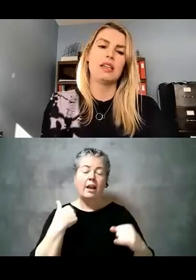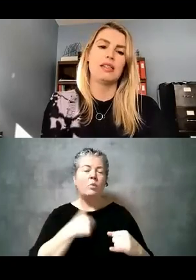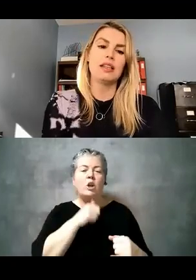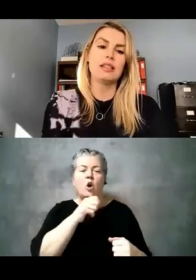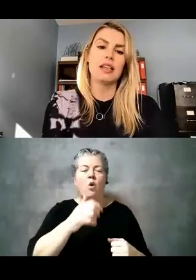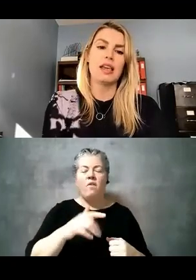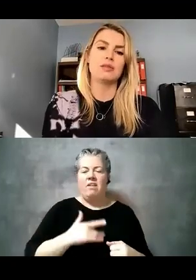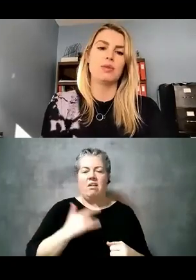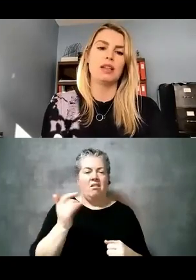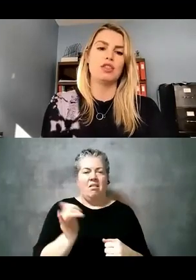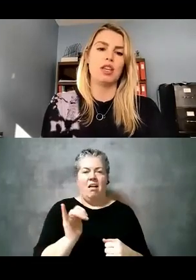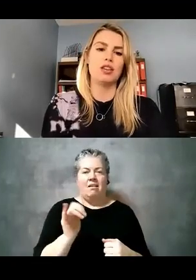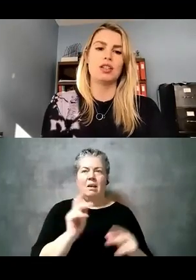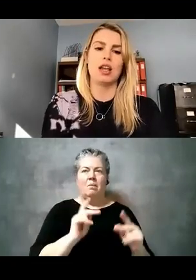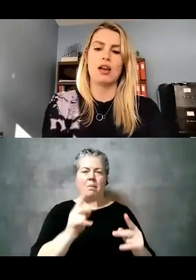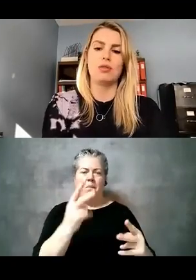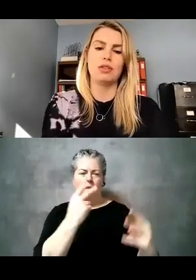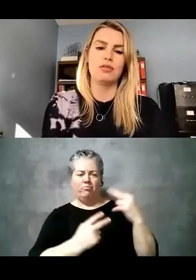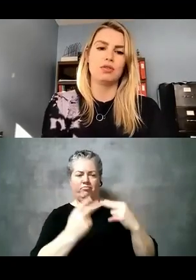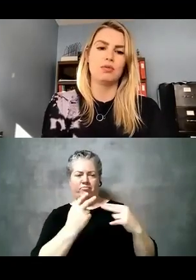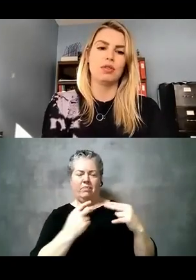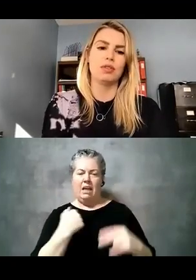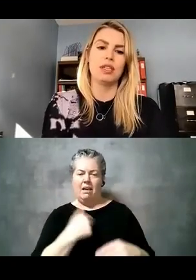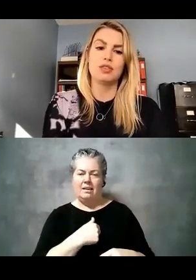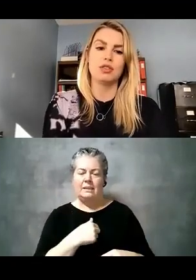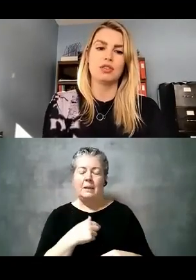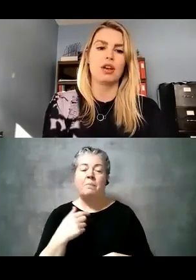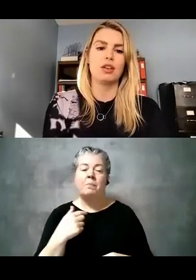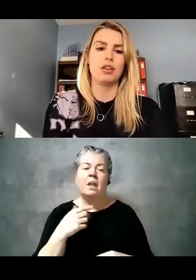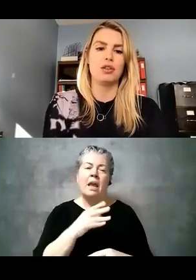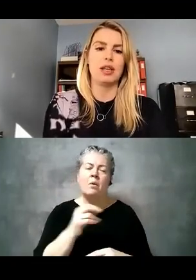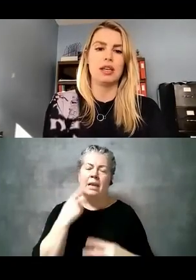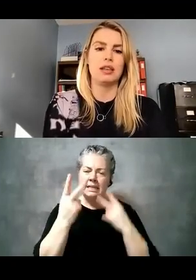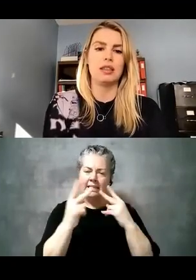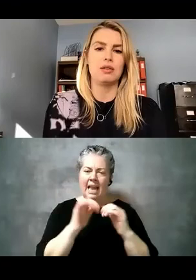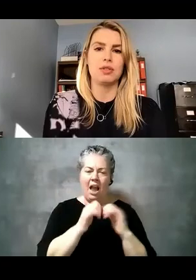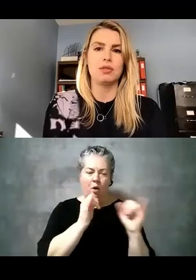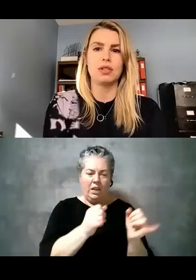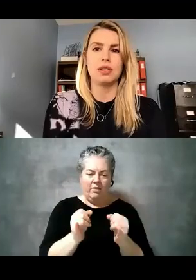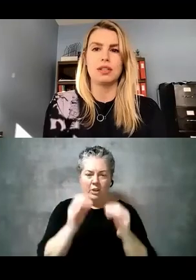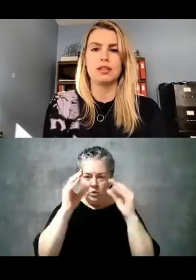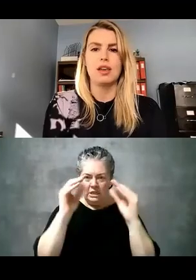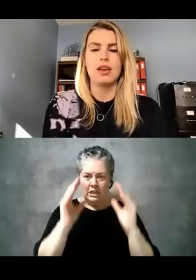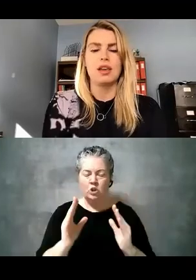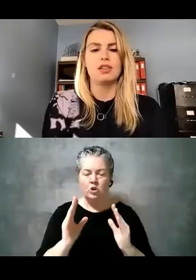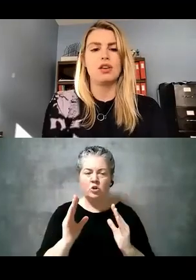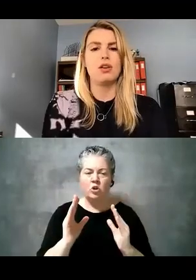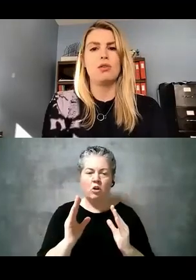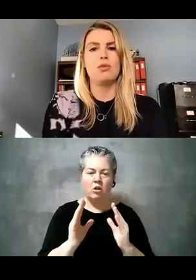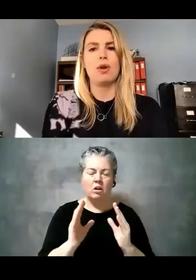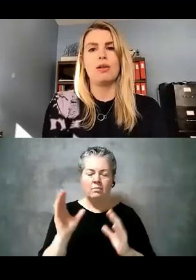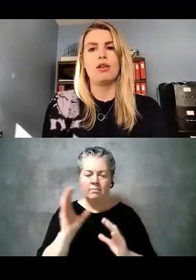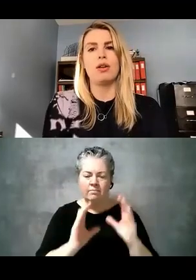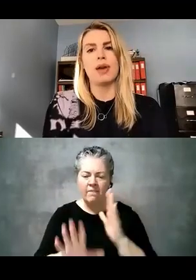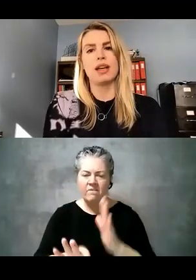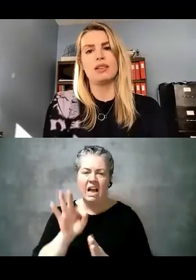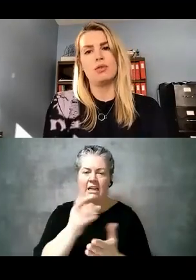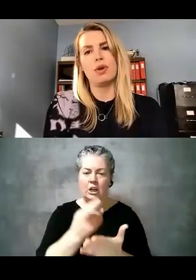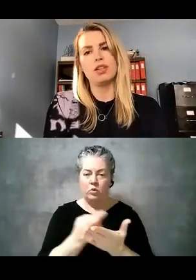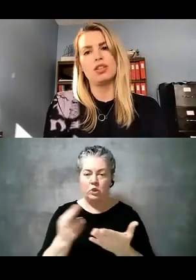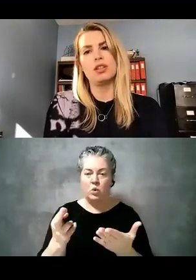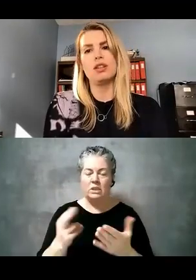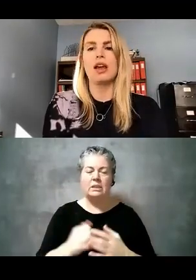see, in this case within education, how individual teachers are curating their resources. So going back